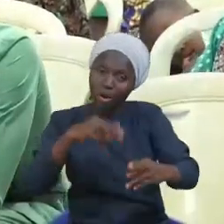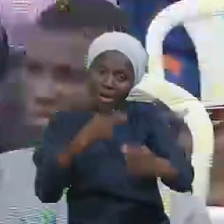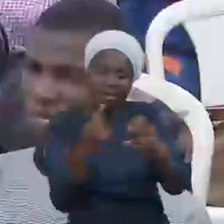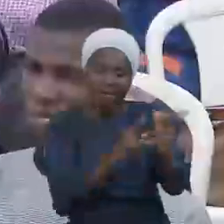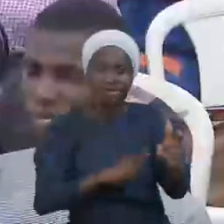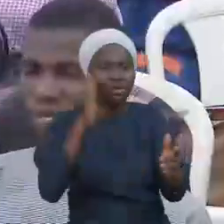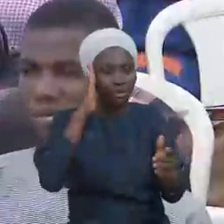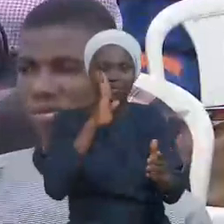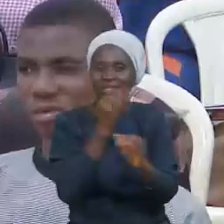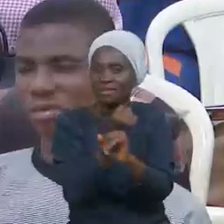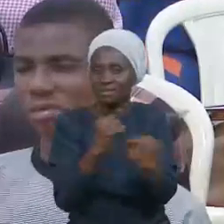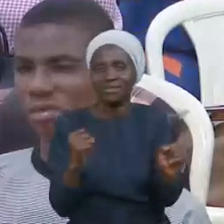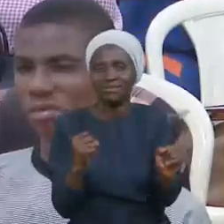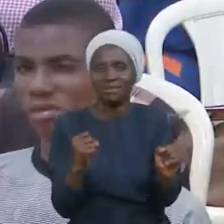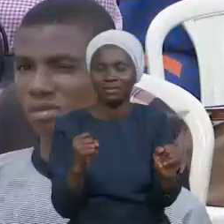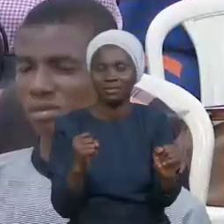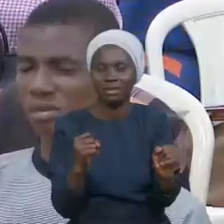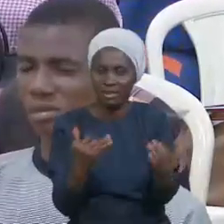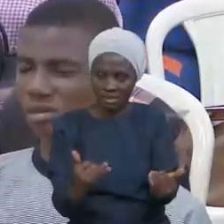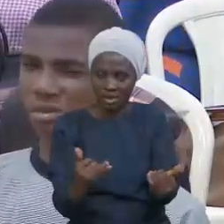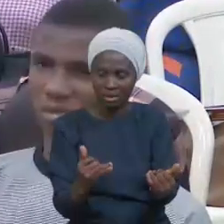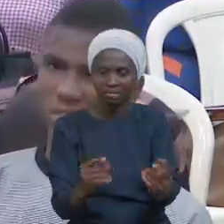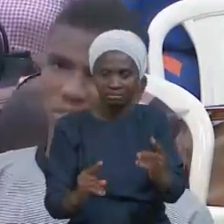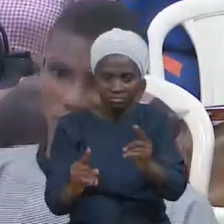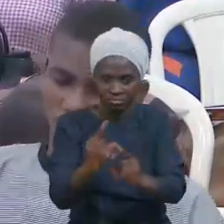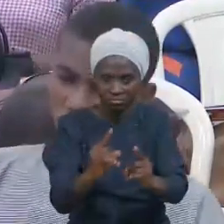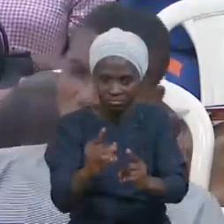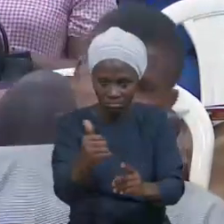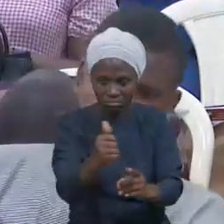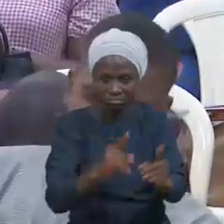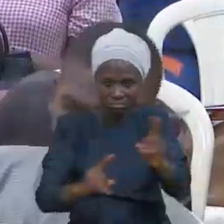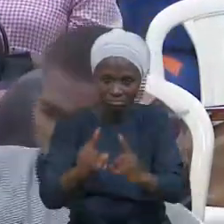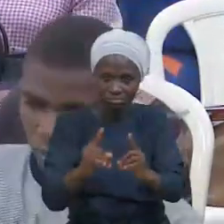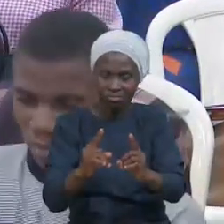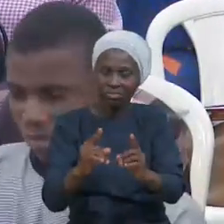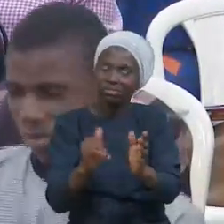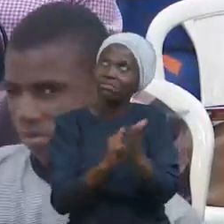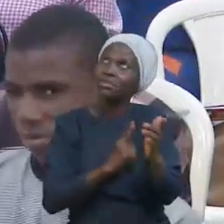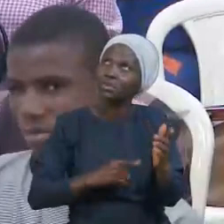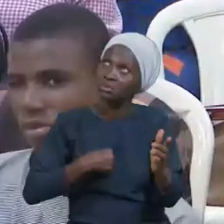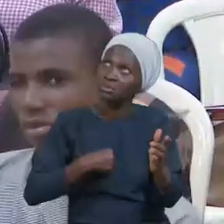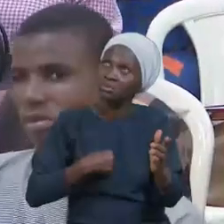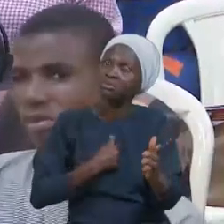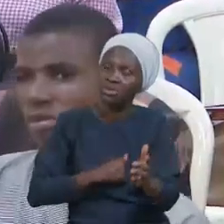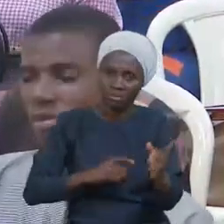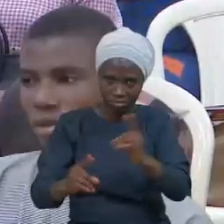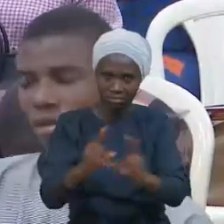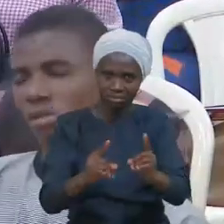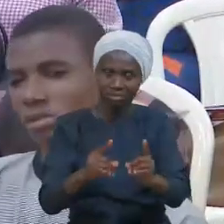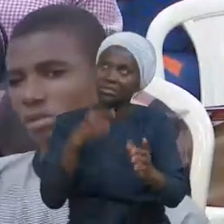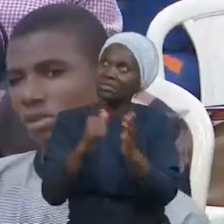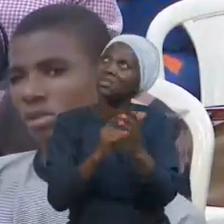be saved. Turn away from that sin. Say, Lord, I am sorry. Say, Lord,